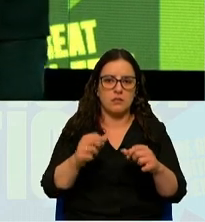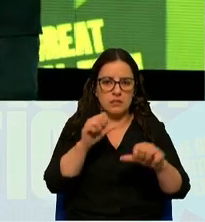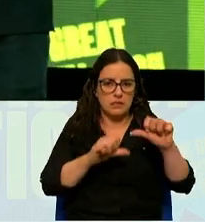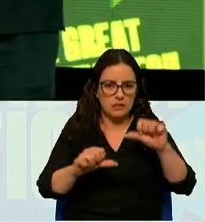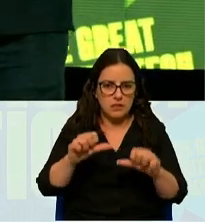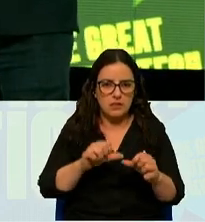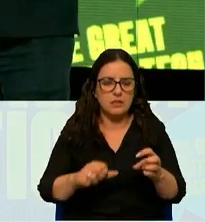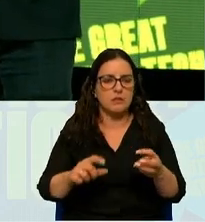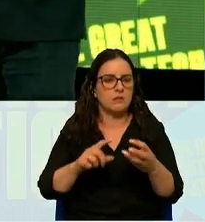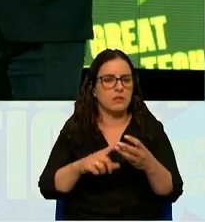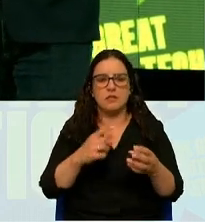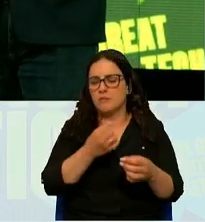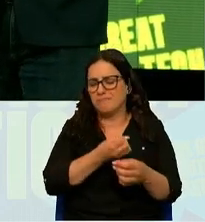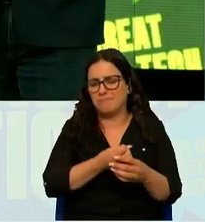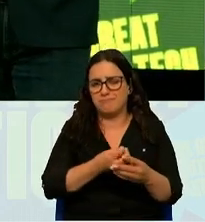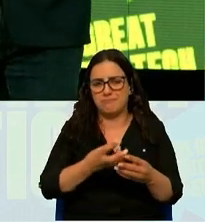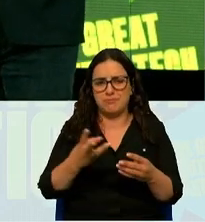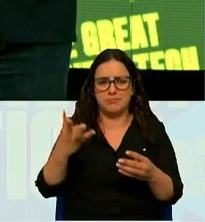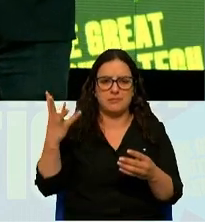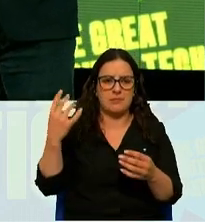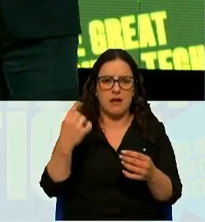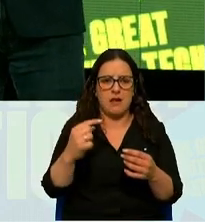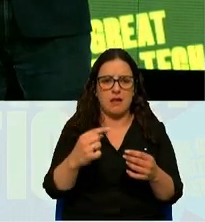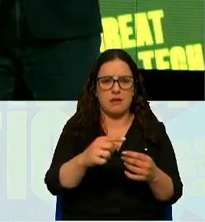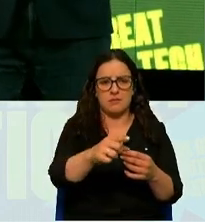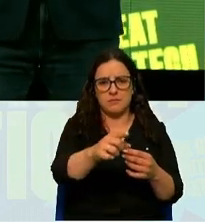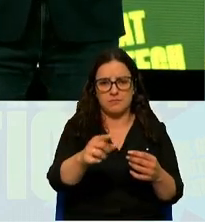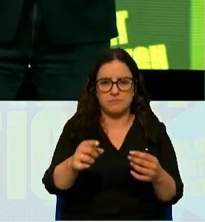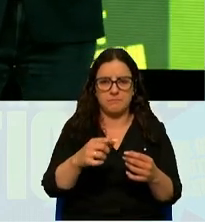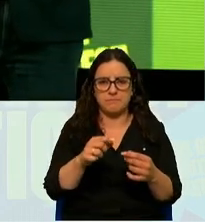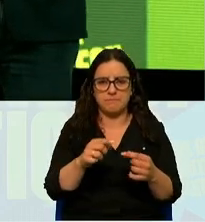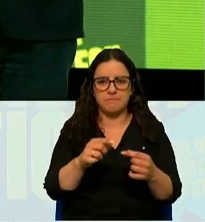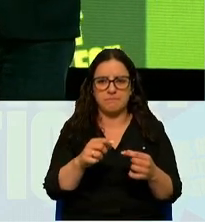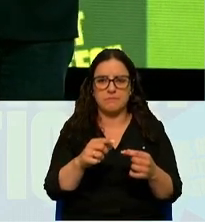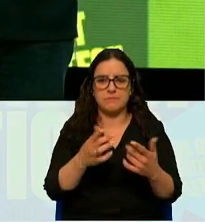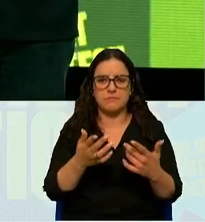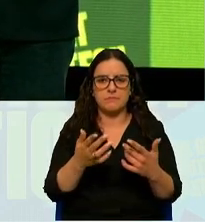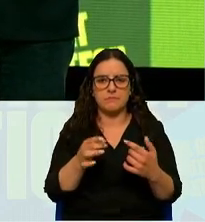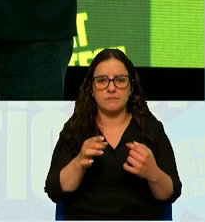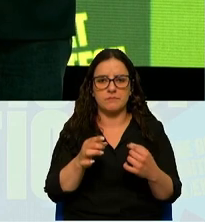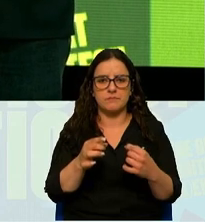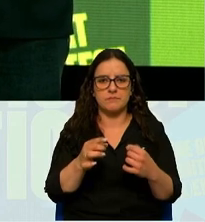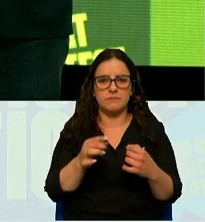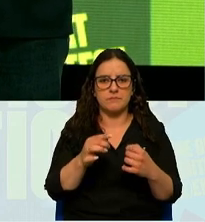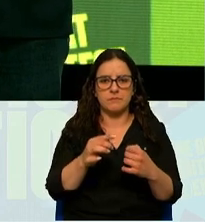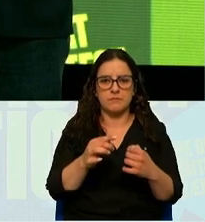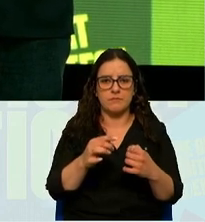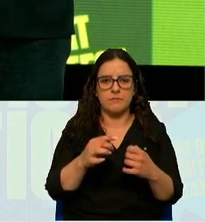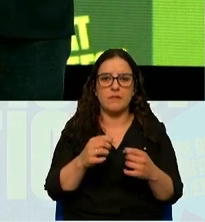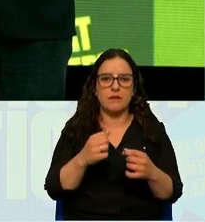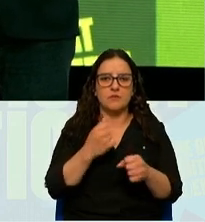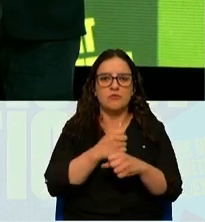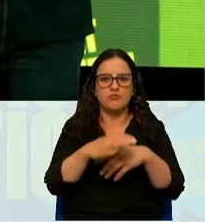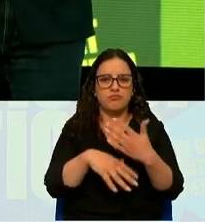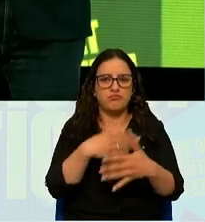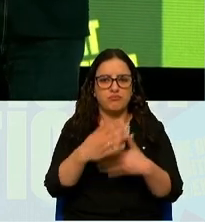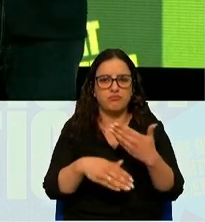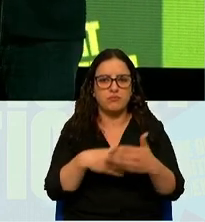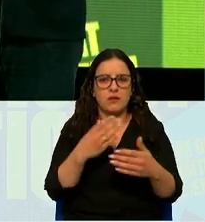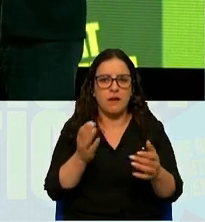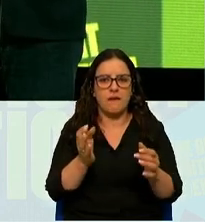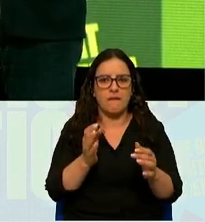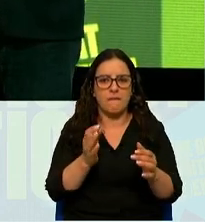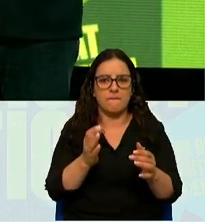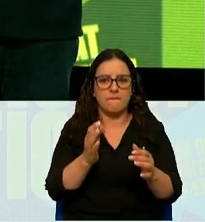any other test that you can see out there, and is performing amazingly well in most cases above